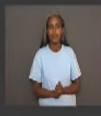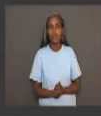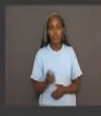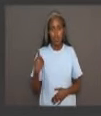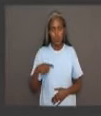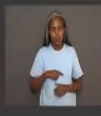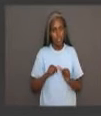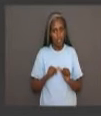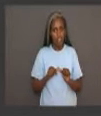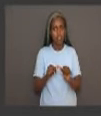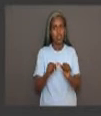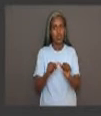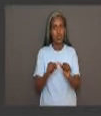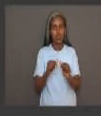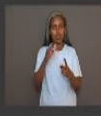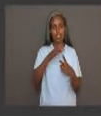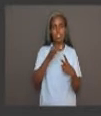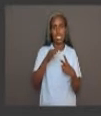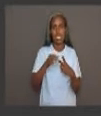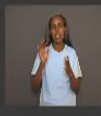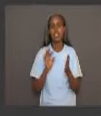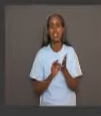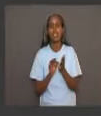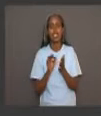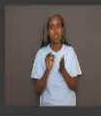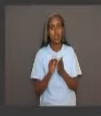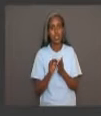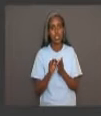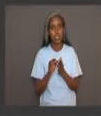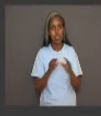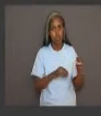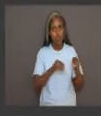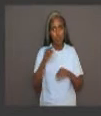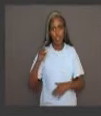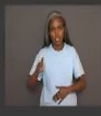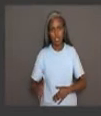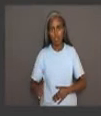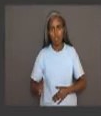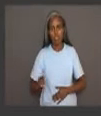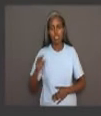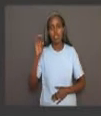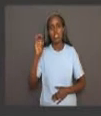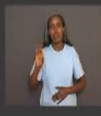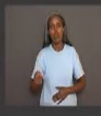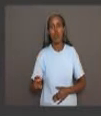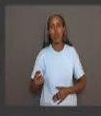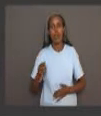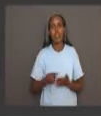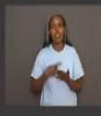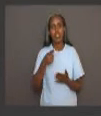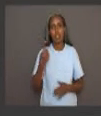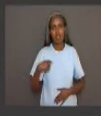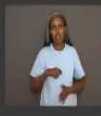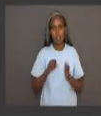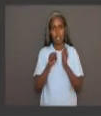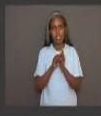We continue to select numbers moving down the column until our